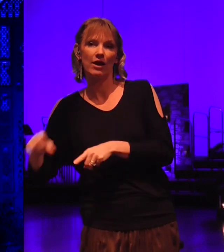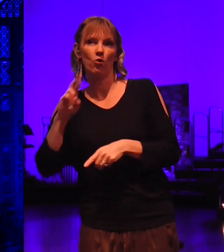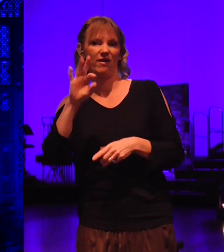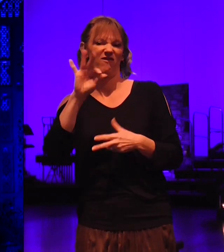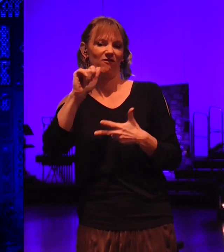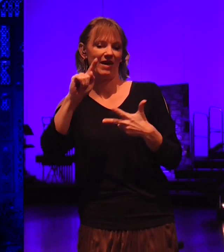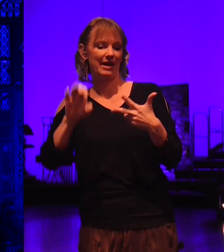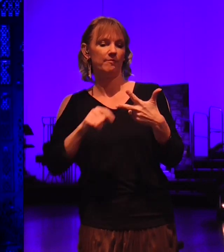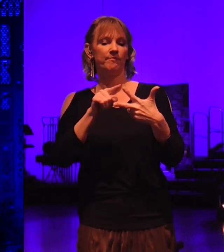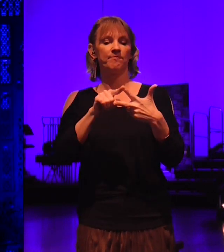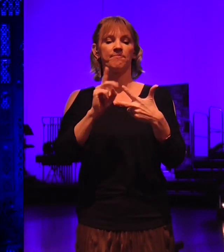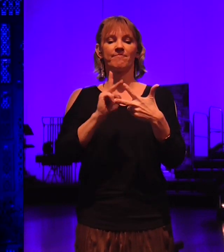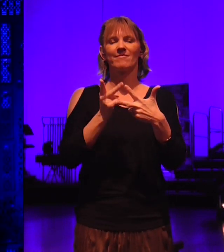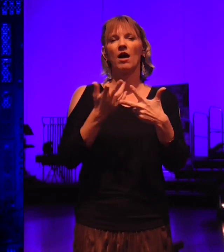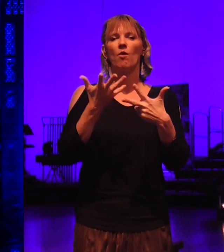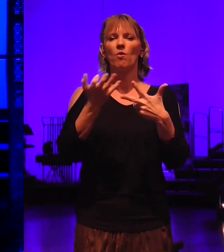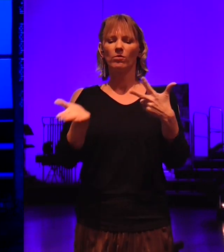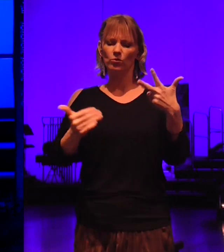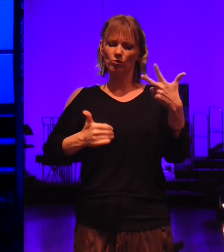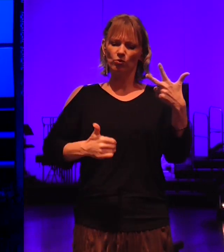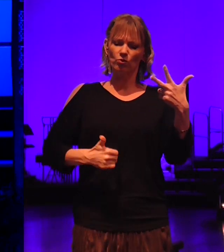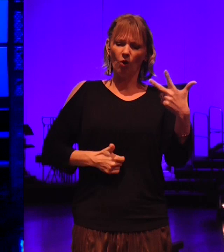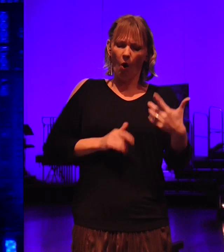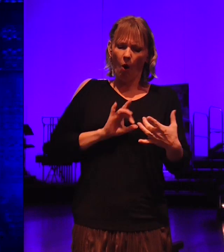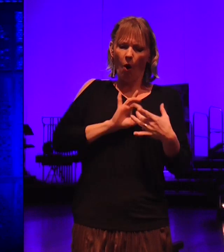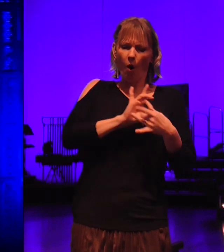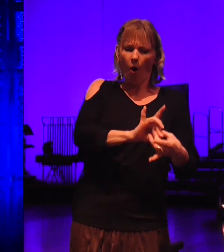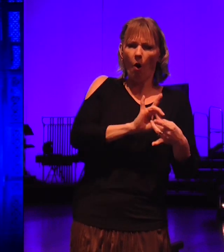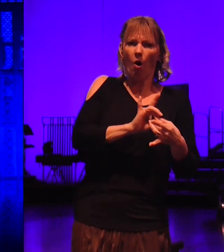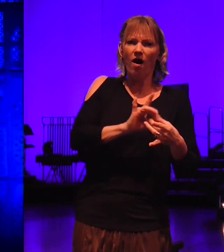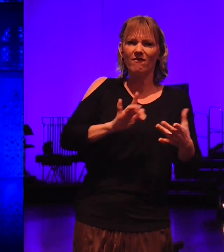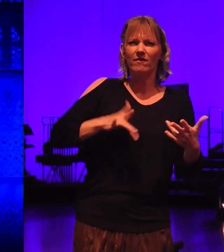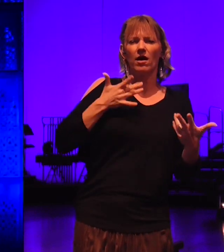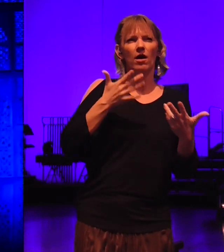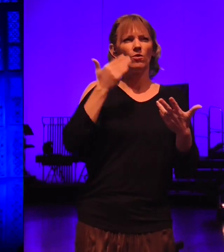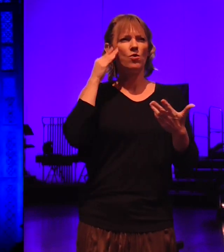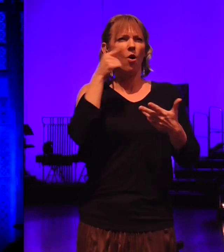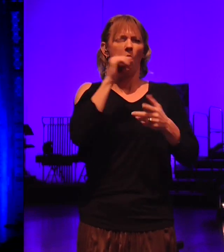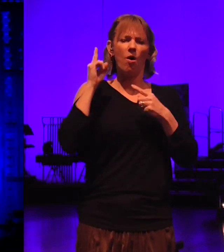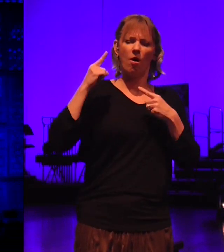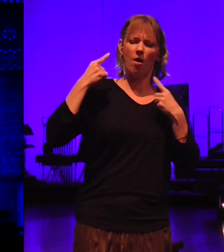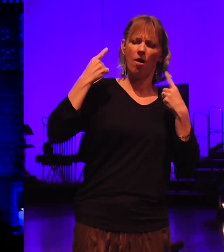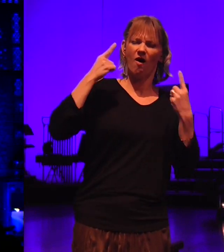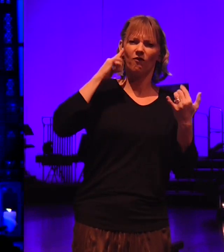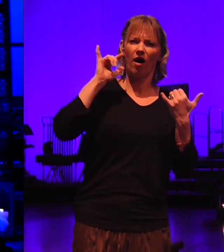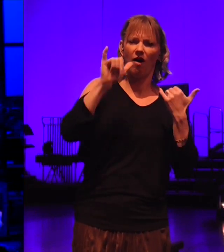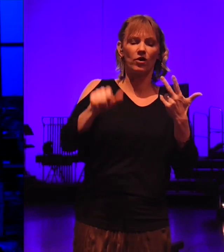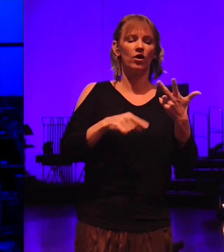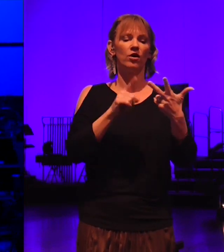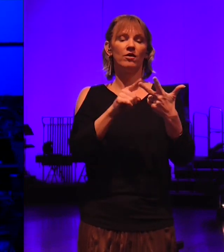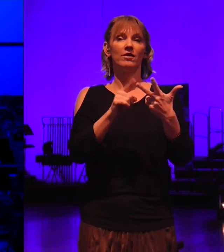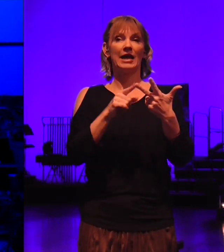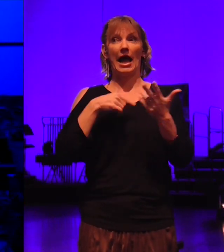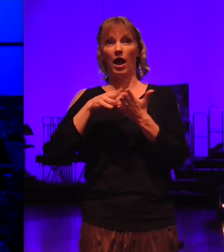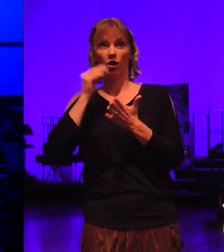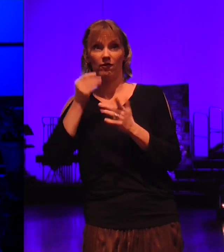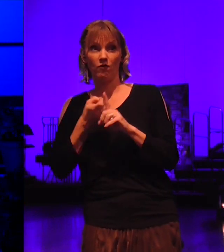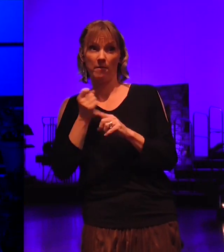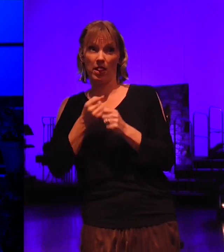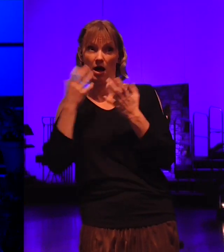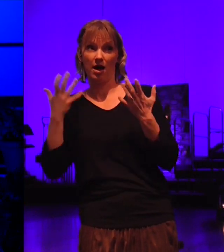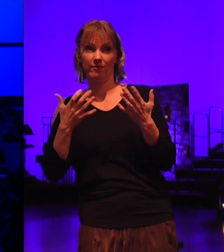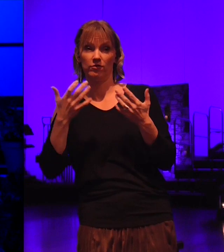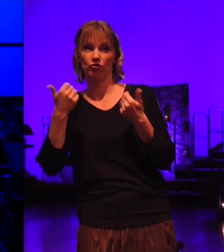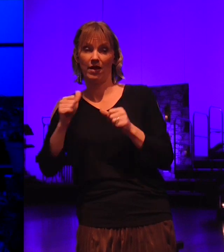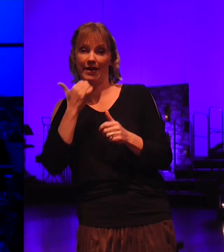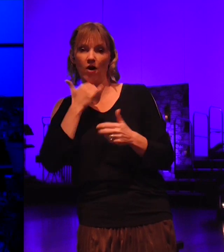want that soulmate feeling. I want to feel like I've known her forever. And third, I learned this through a lot of trial and error, I want her to feel the same